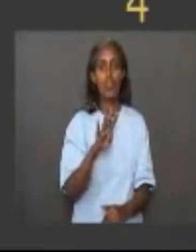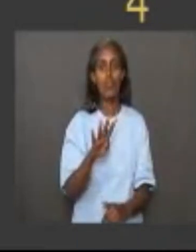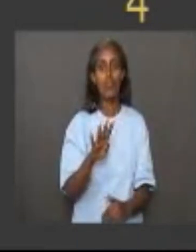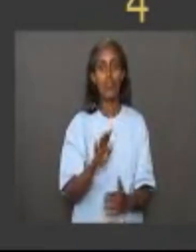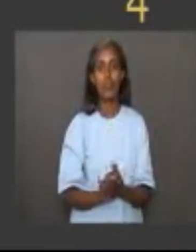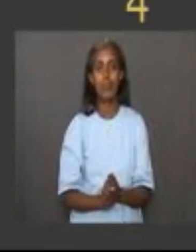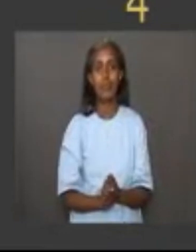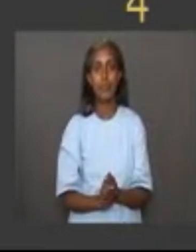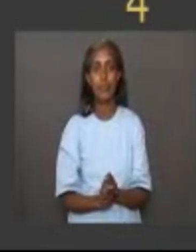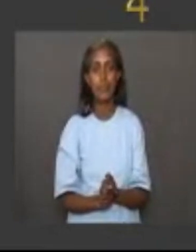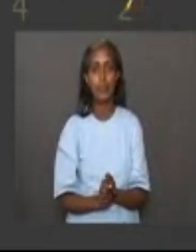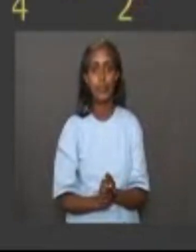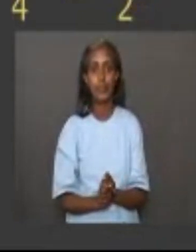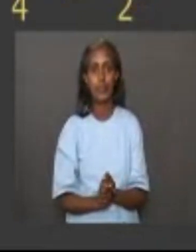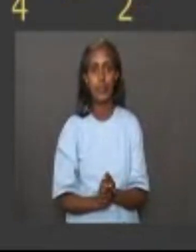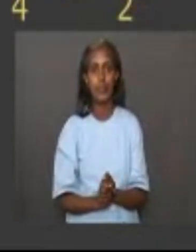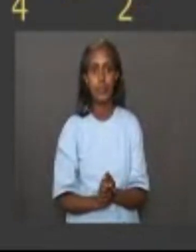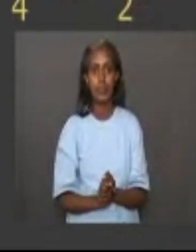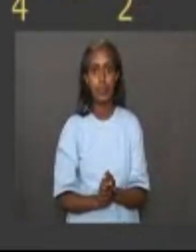4.